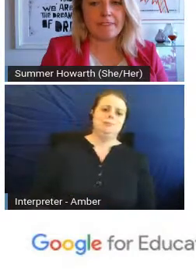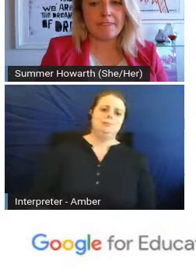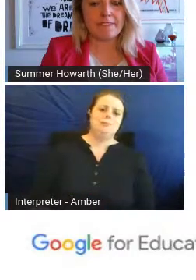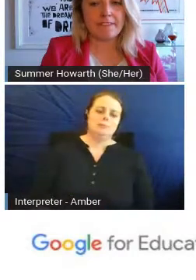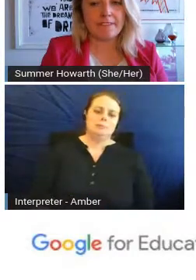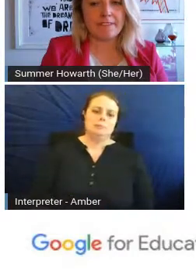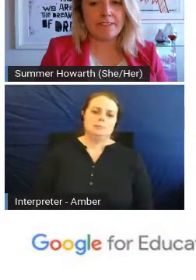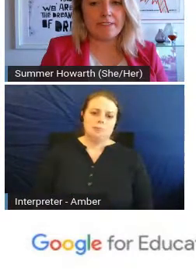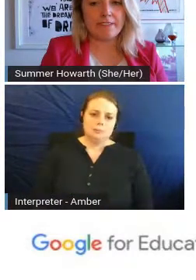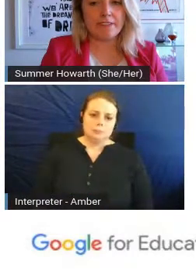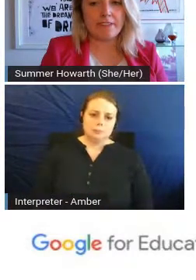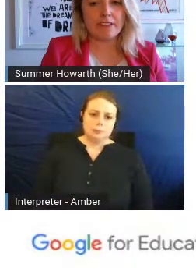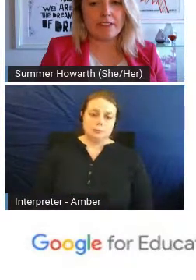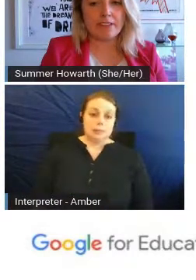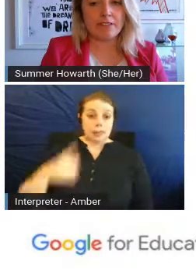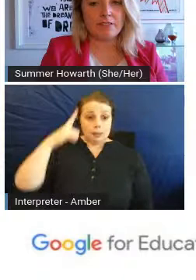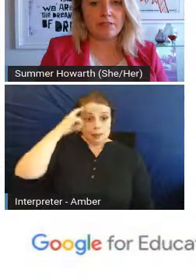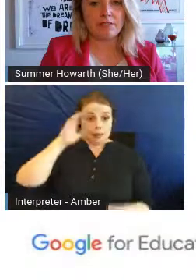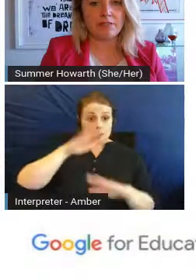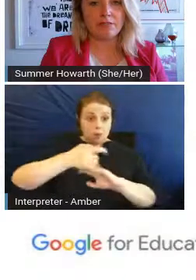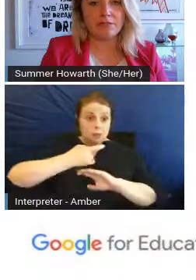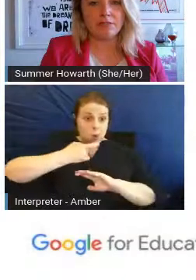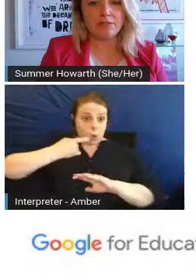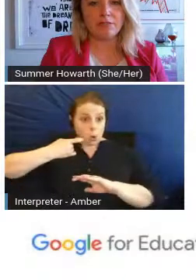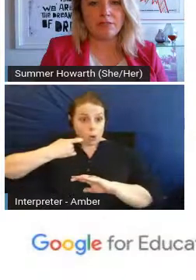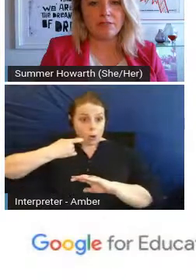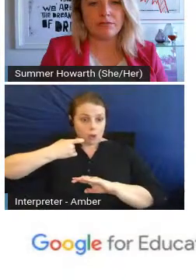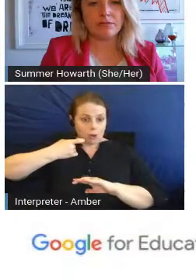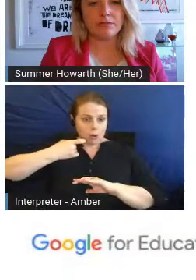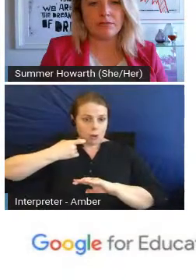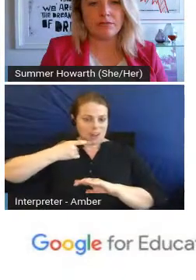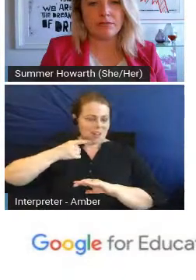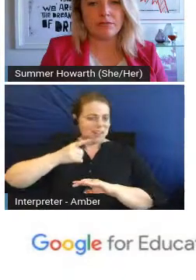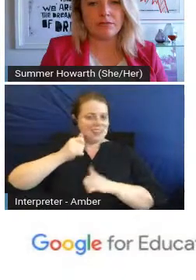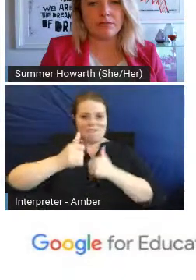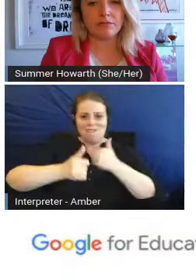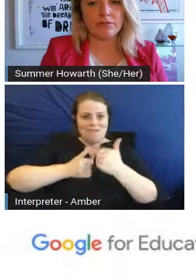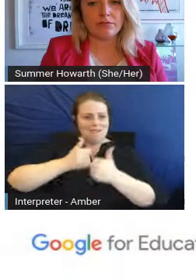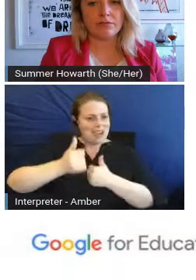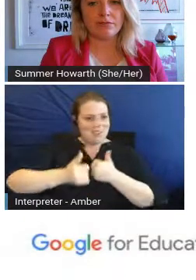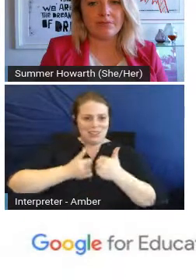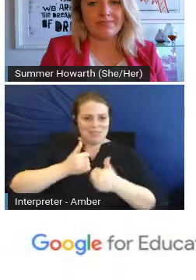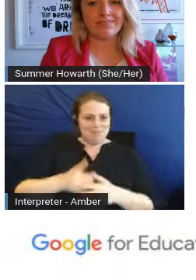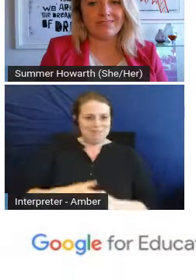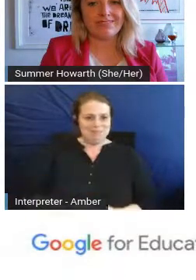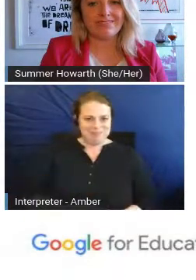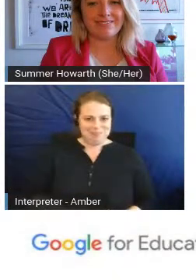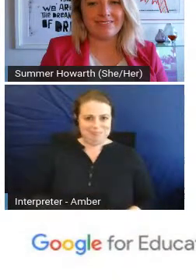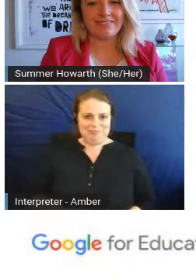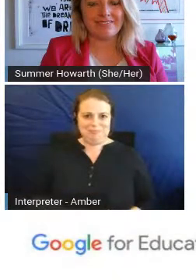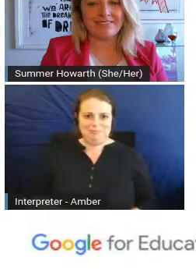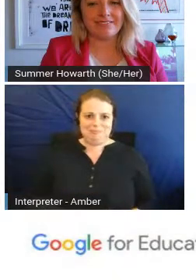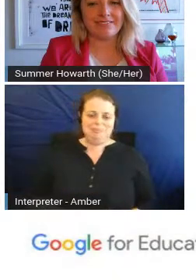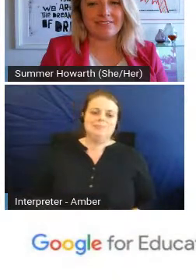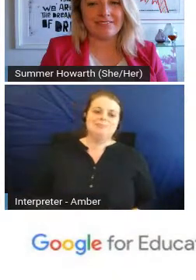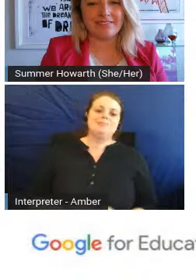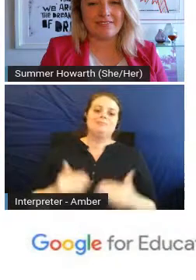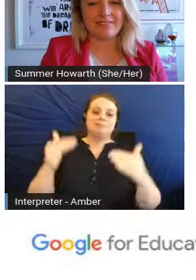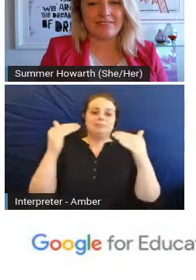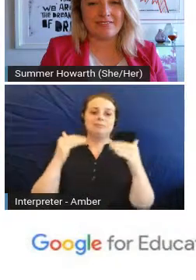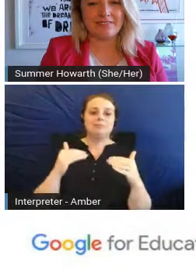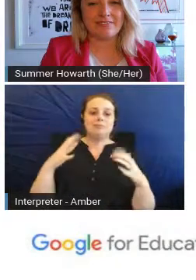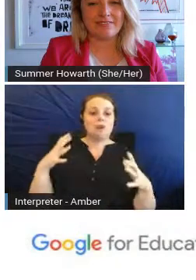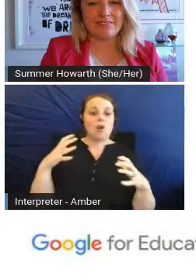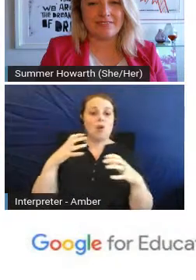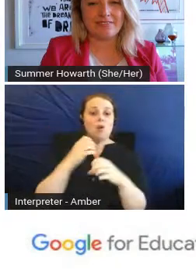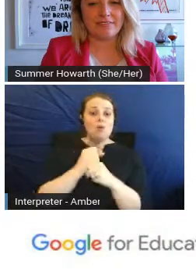The idea of the hook using that is one of my favorites in this lesson. So the next piece we would have here is the overview